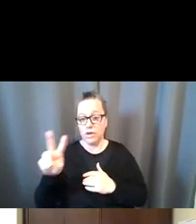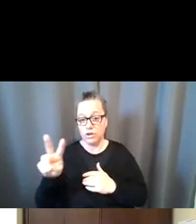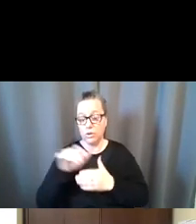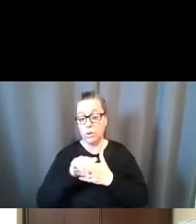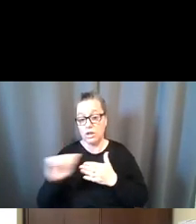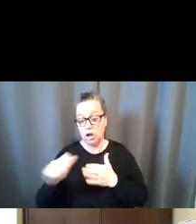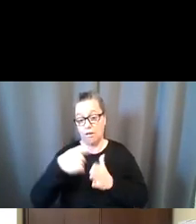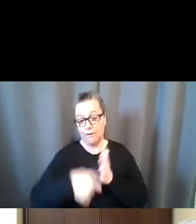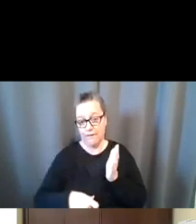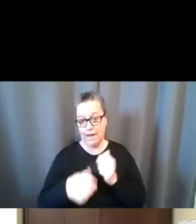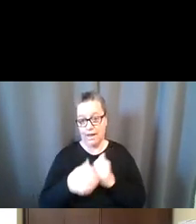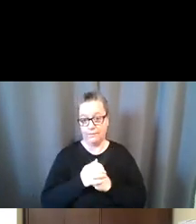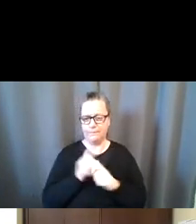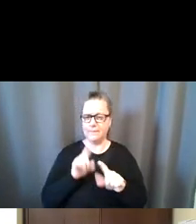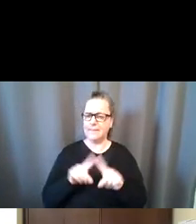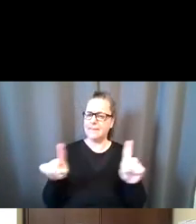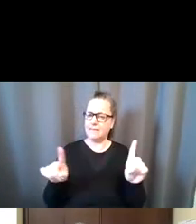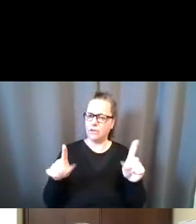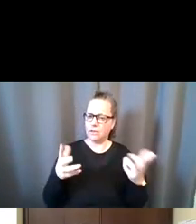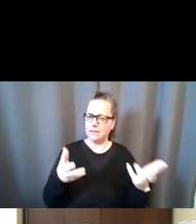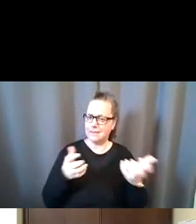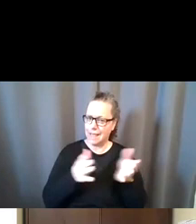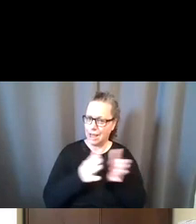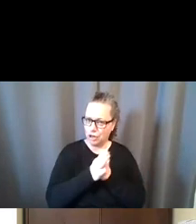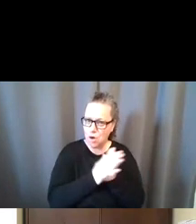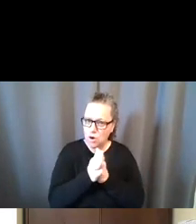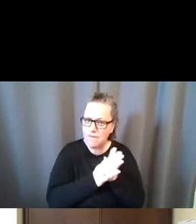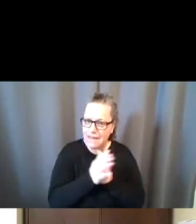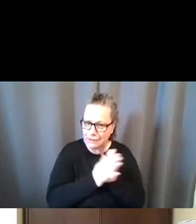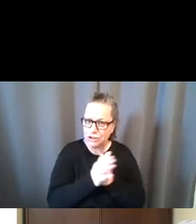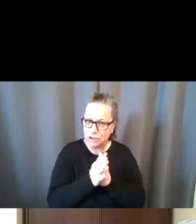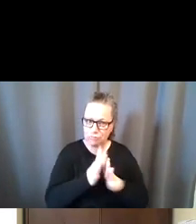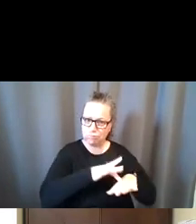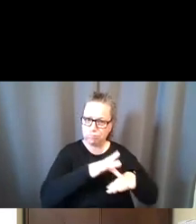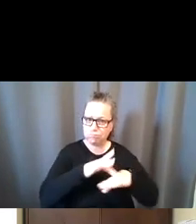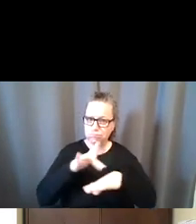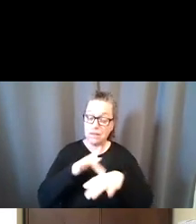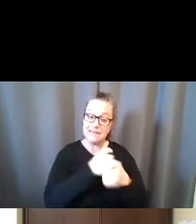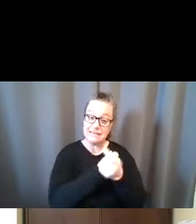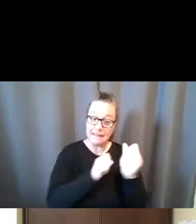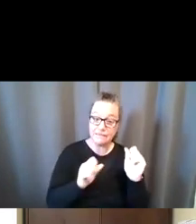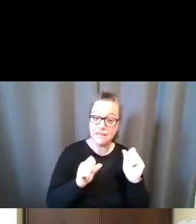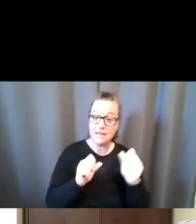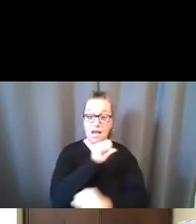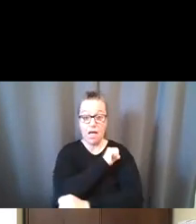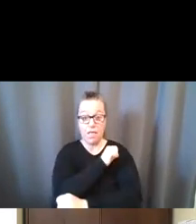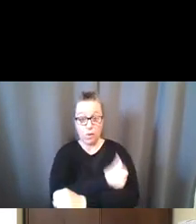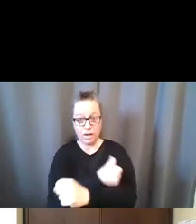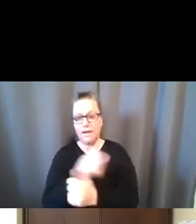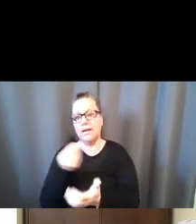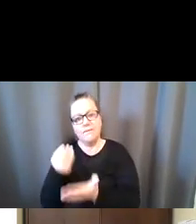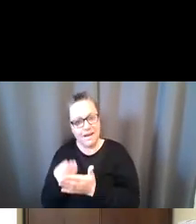fine. Different desire motivators being tapped into here: safety, authority,